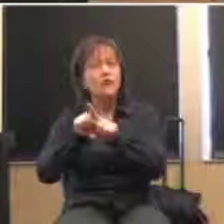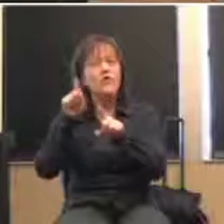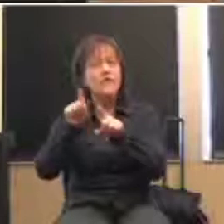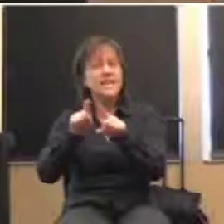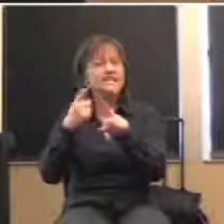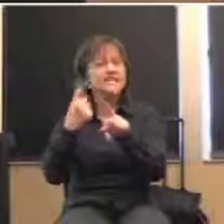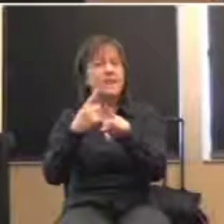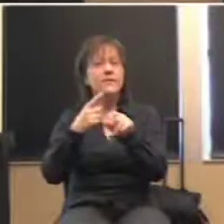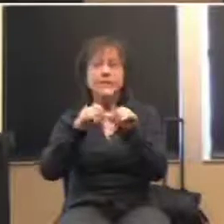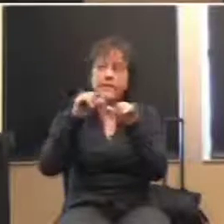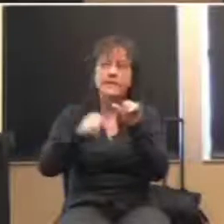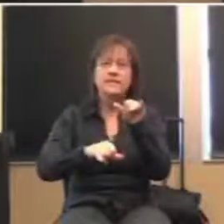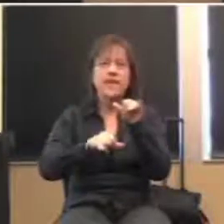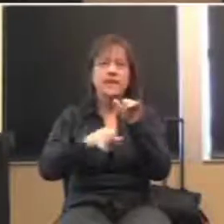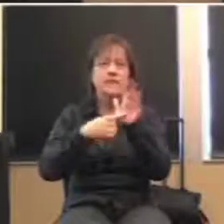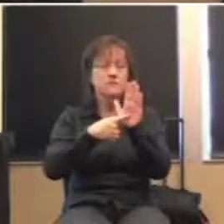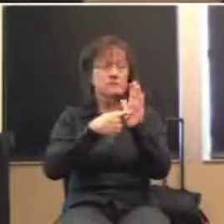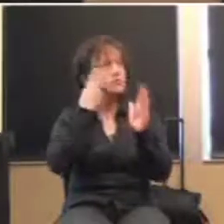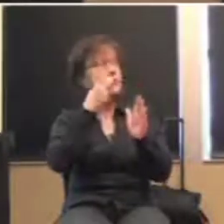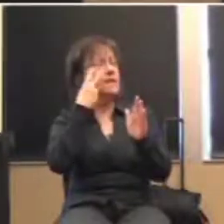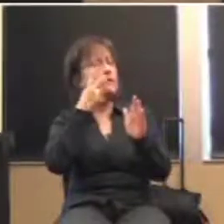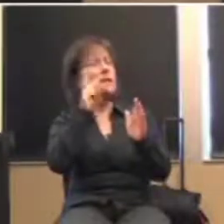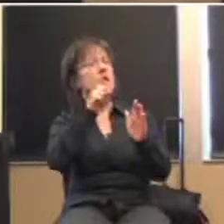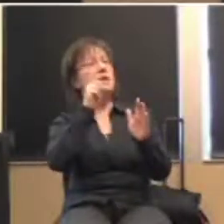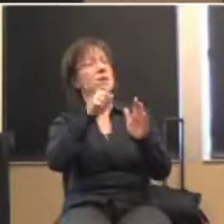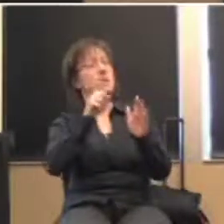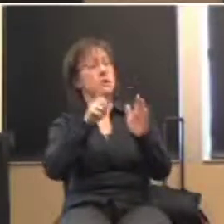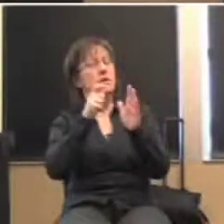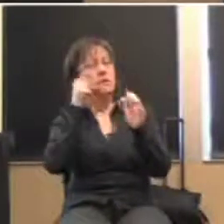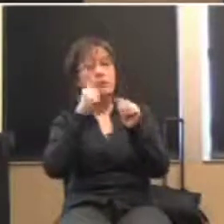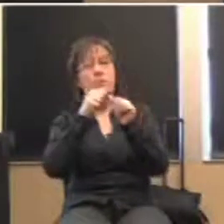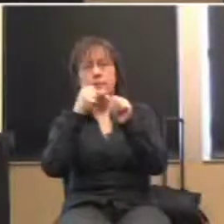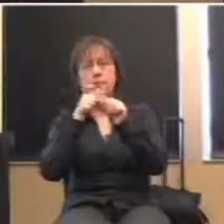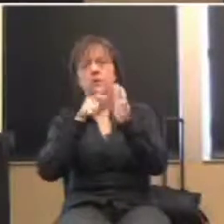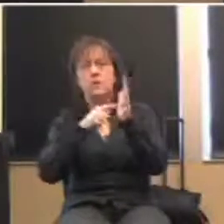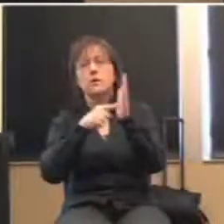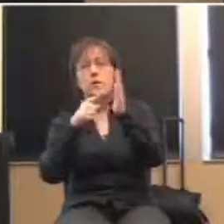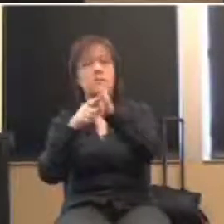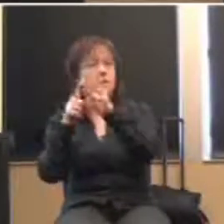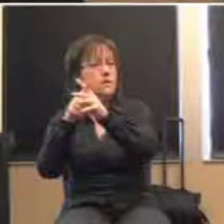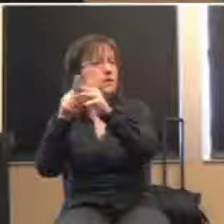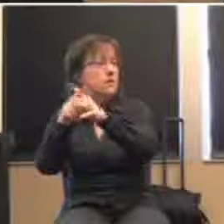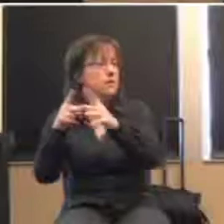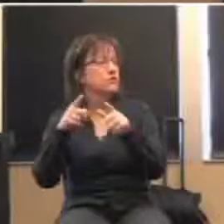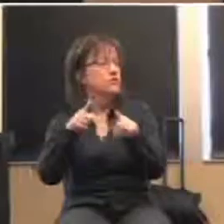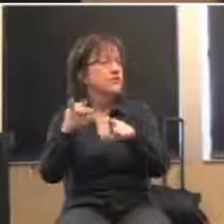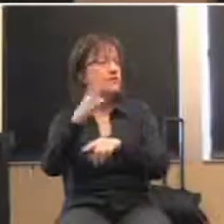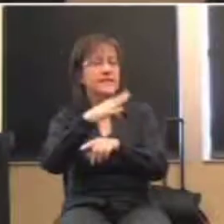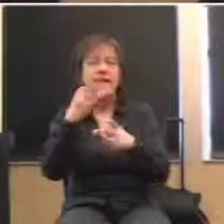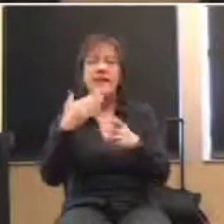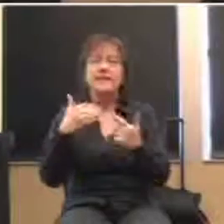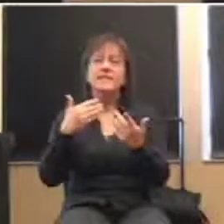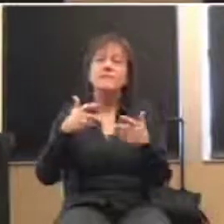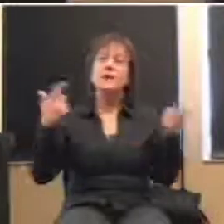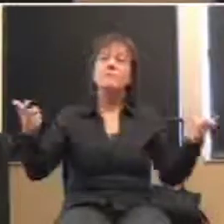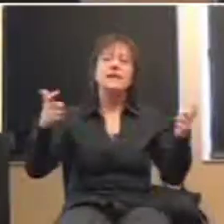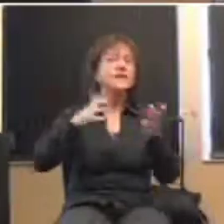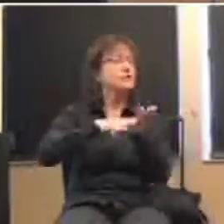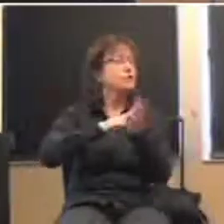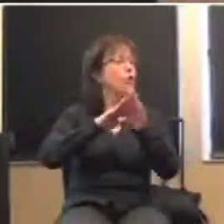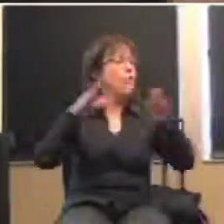for supports throughout their day. Make sense? Big soapbox, I love it, adopt it. I share with